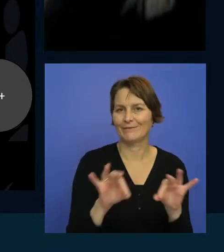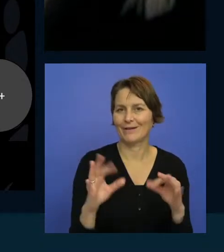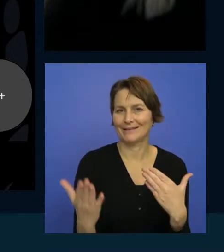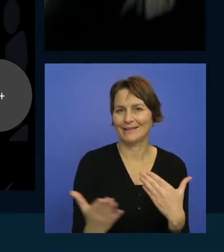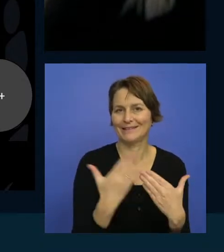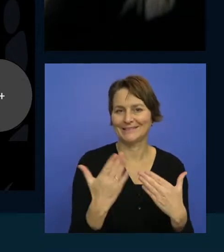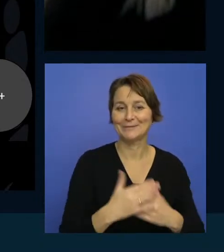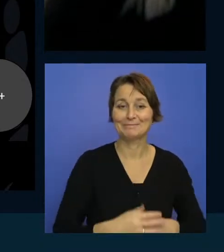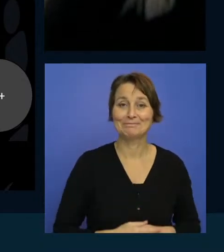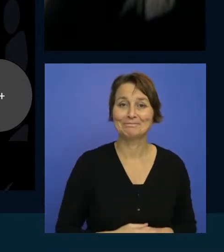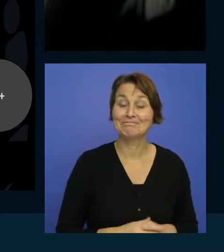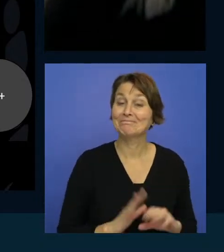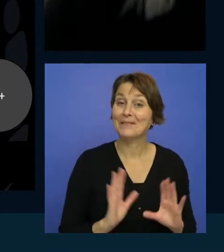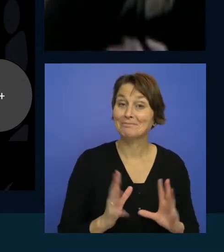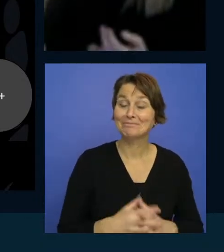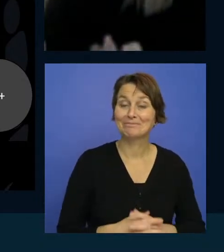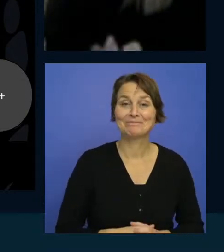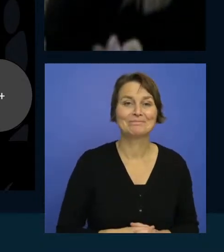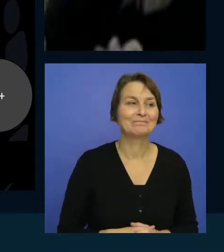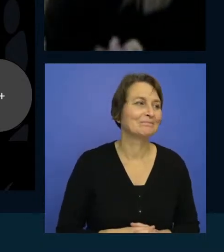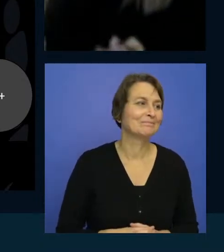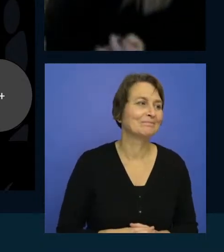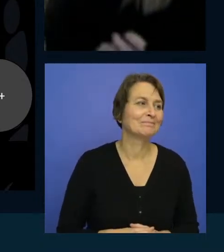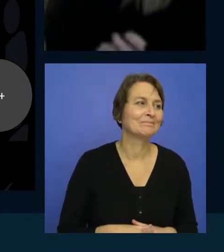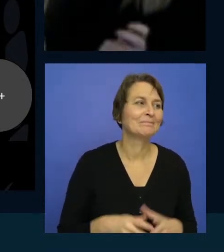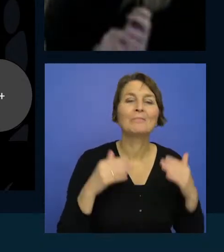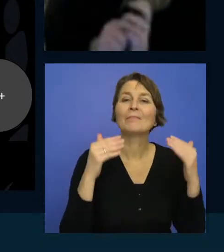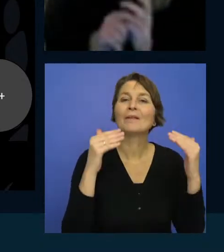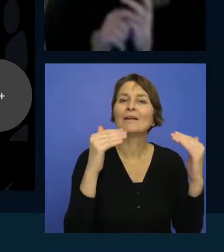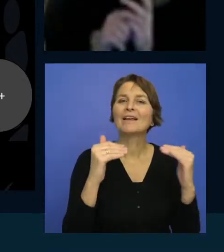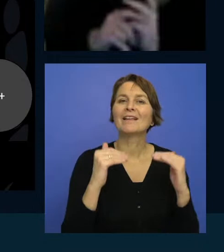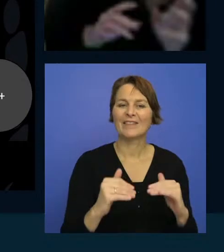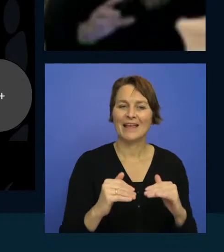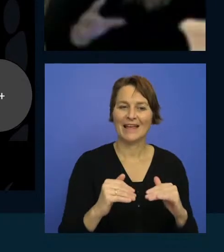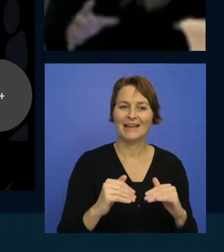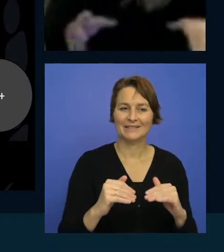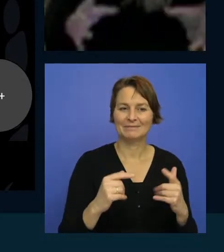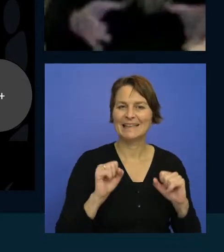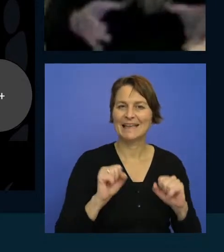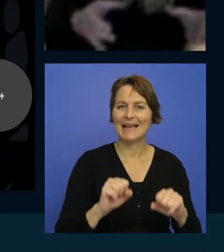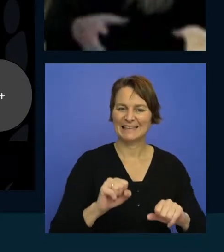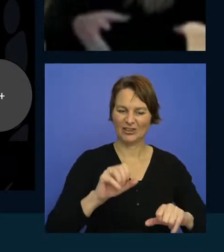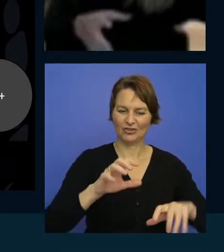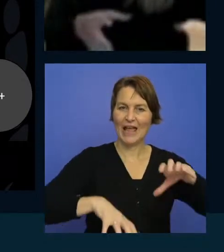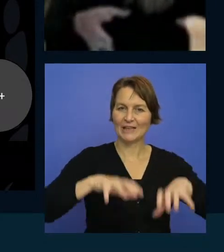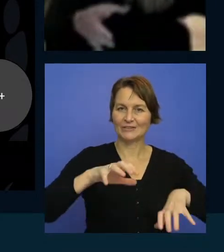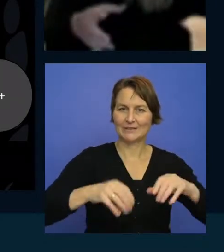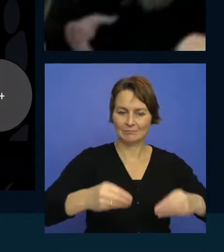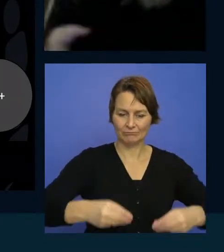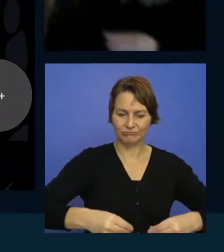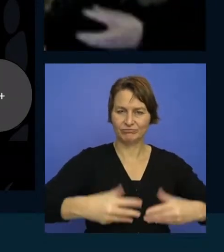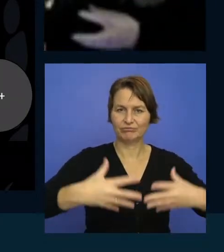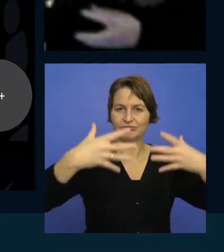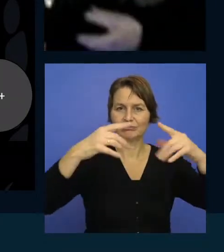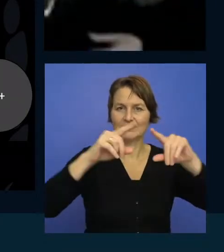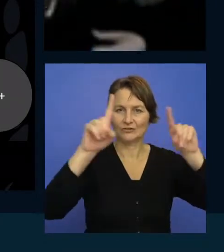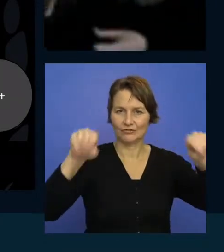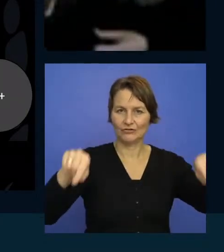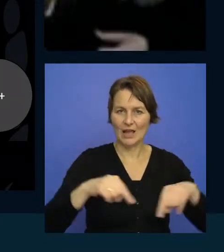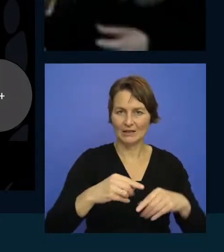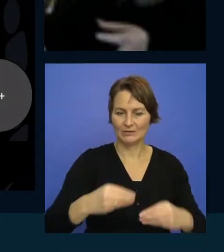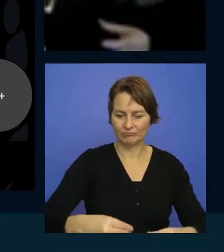Yeah, then we have the chat experience. It's actually the same search experience, but just from